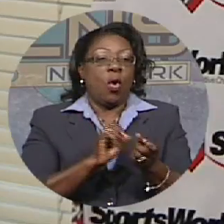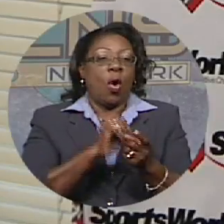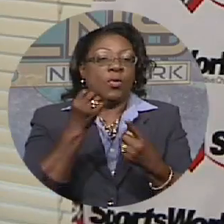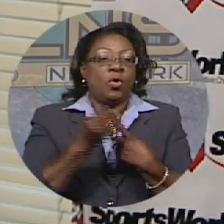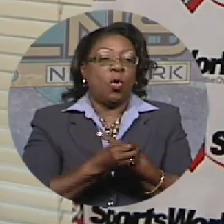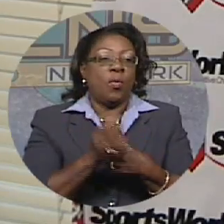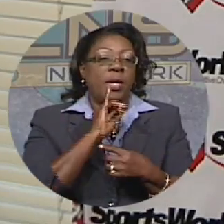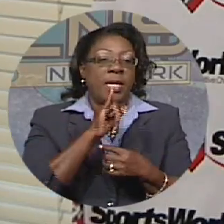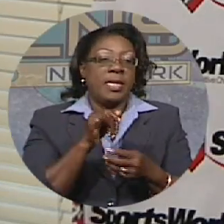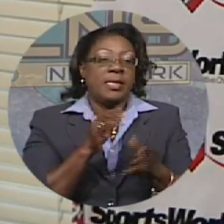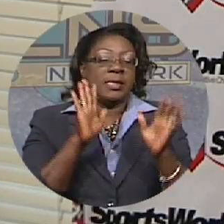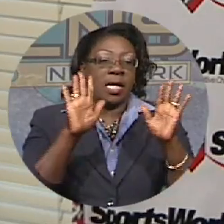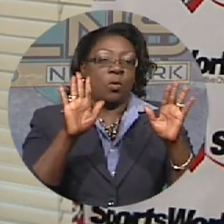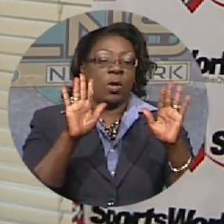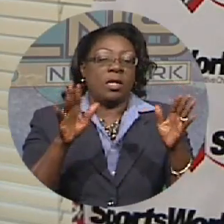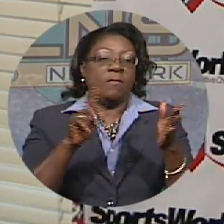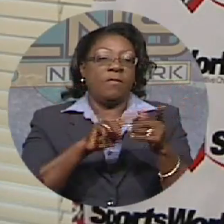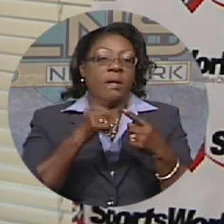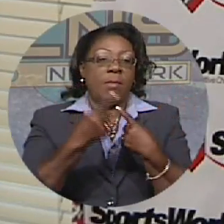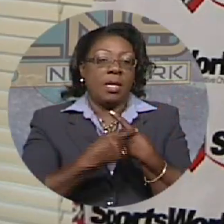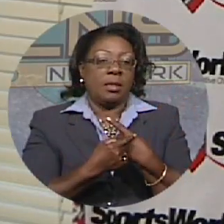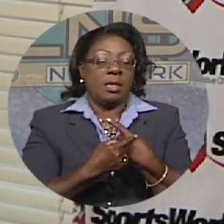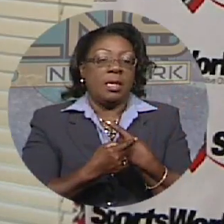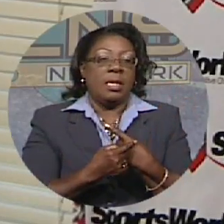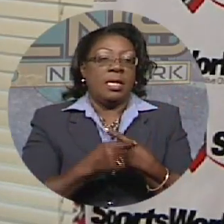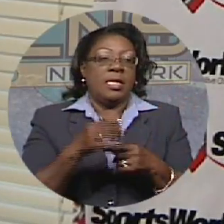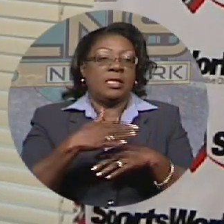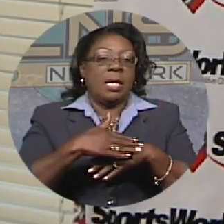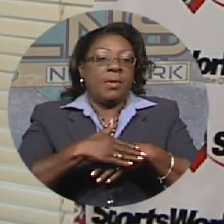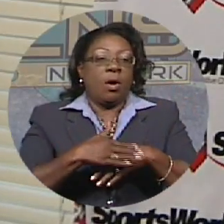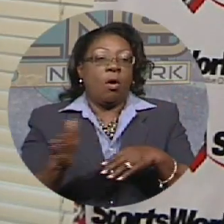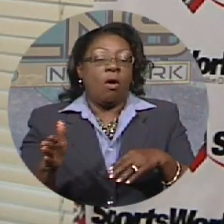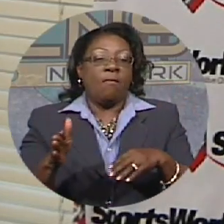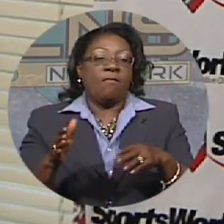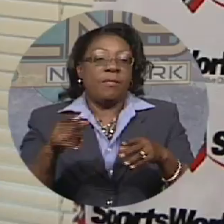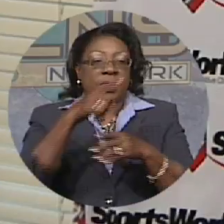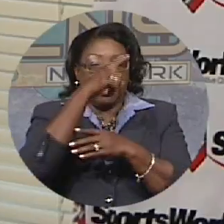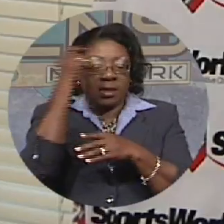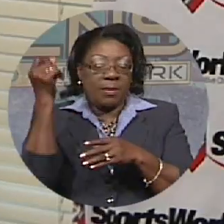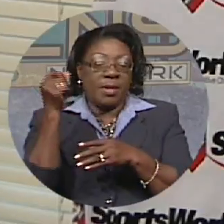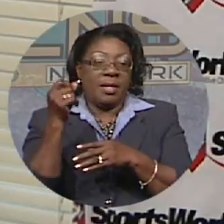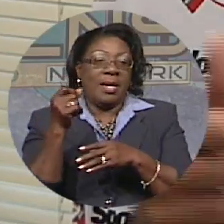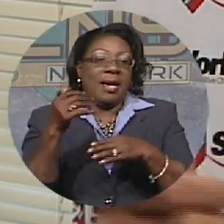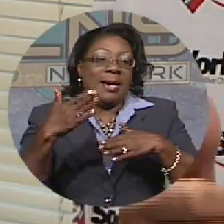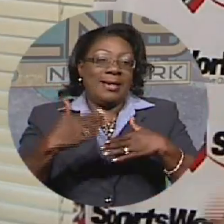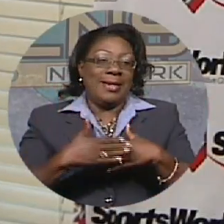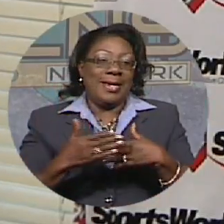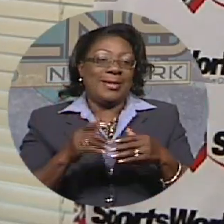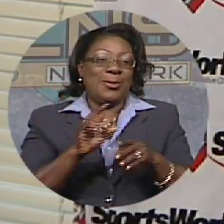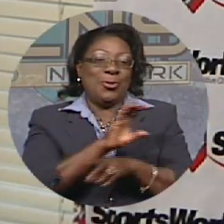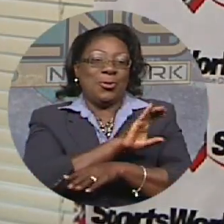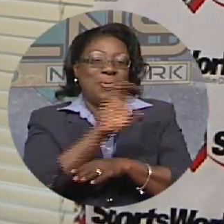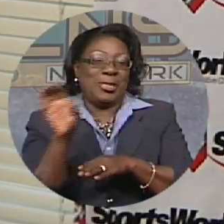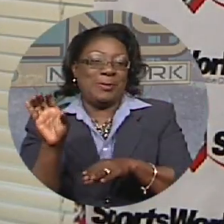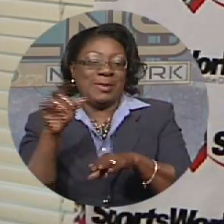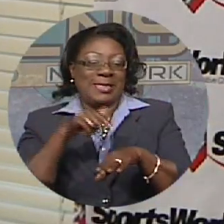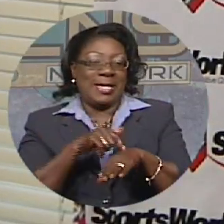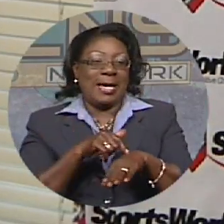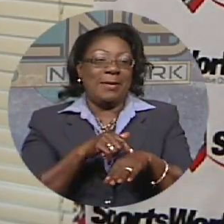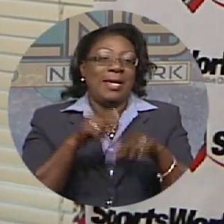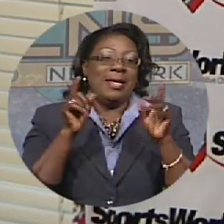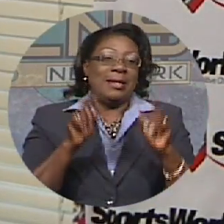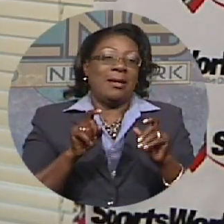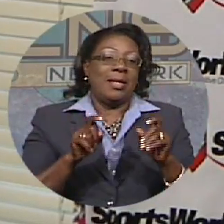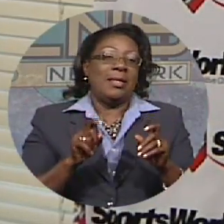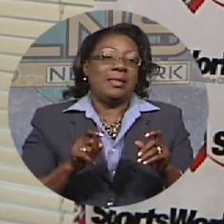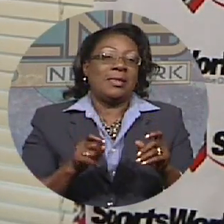is a wonderful month. It's coming off of the summer. They've come down from the summer high, and now they need something